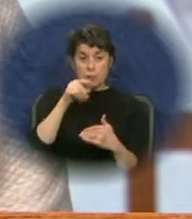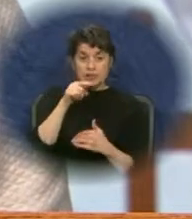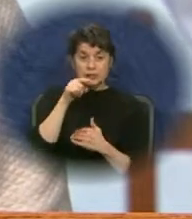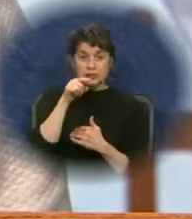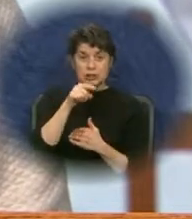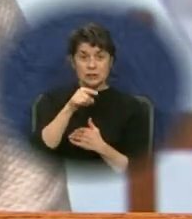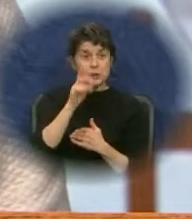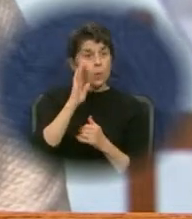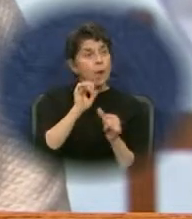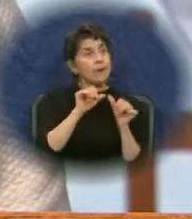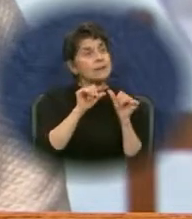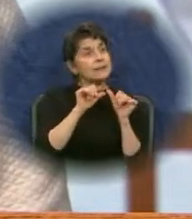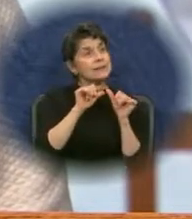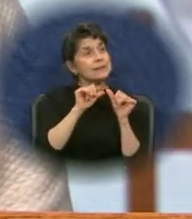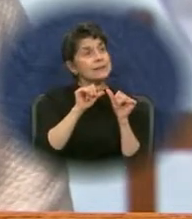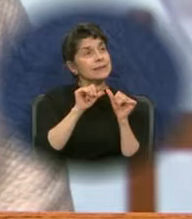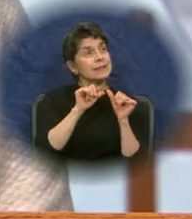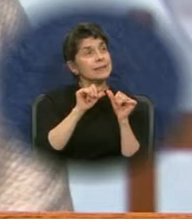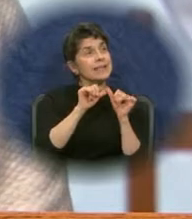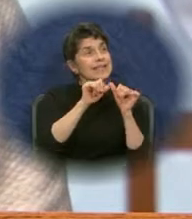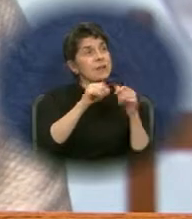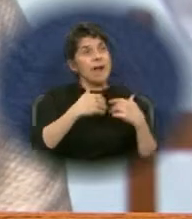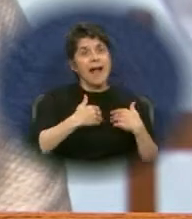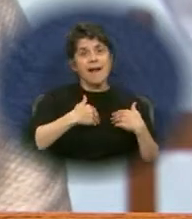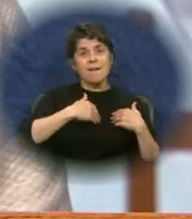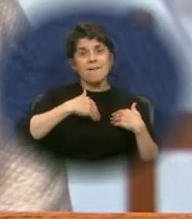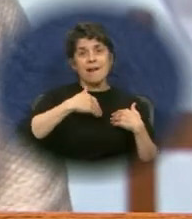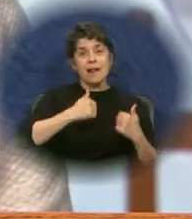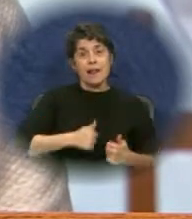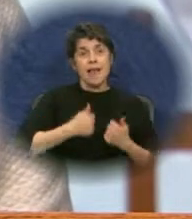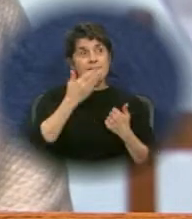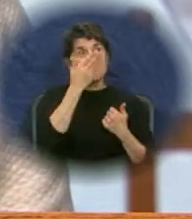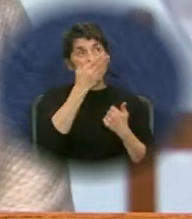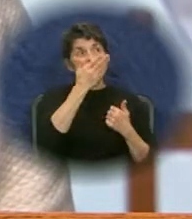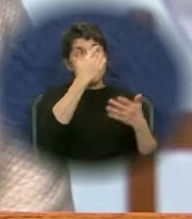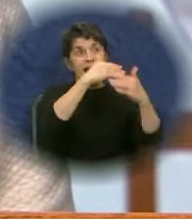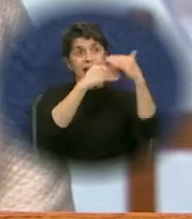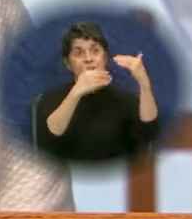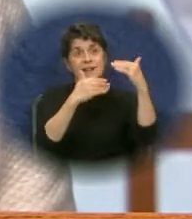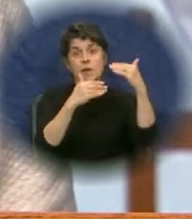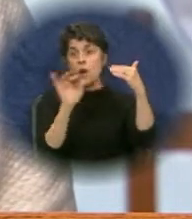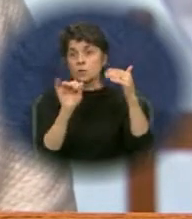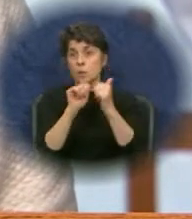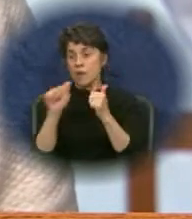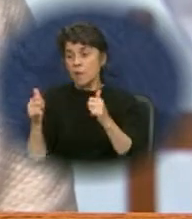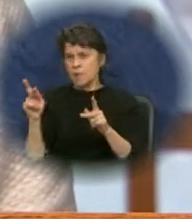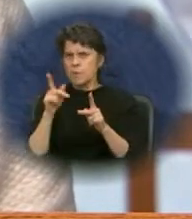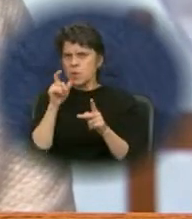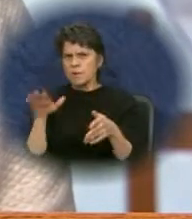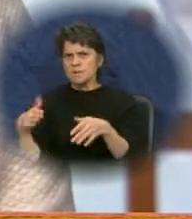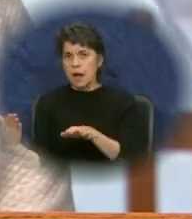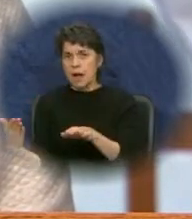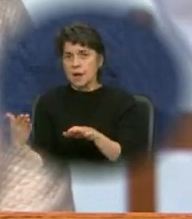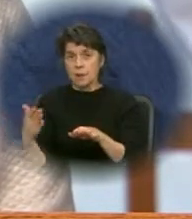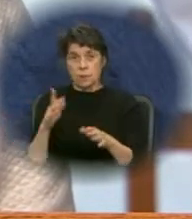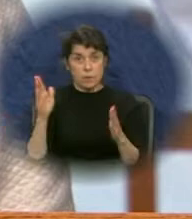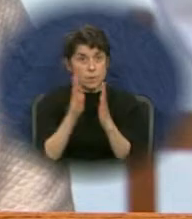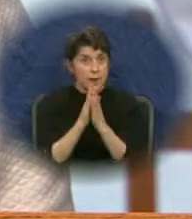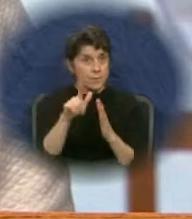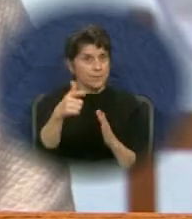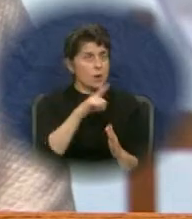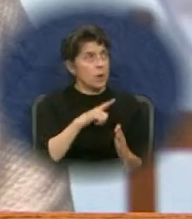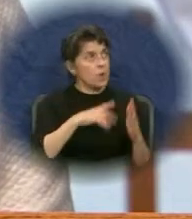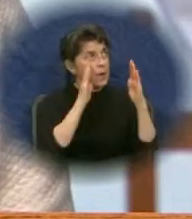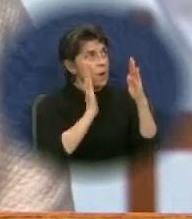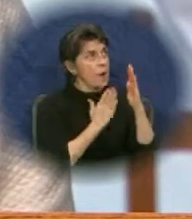hope of eternal life in heaven. We pray to the Lord. Lord, hear our prayer. And in a moment of silence of our